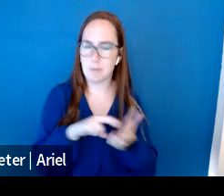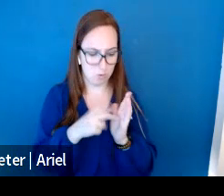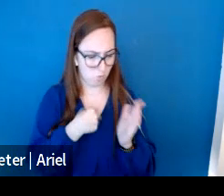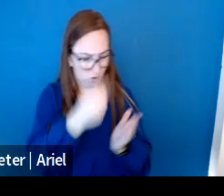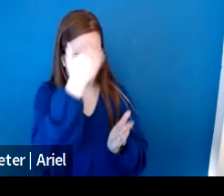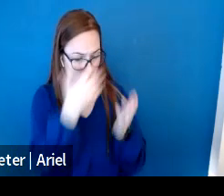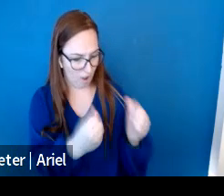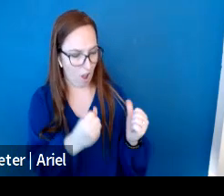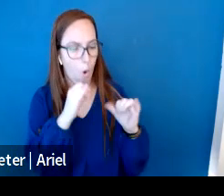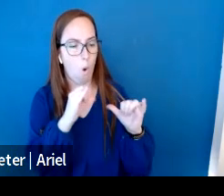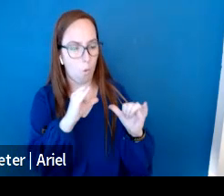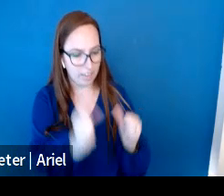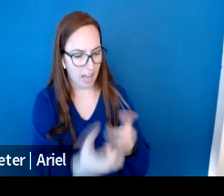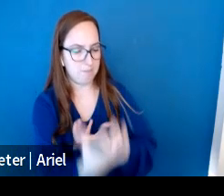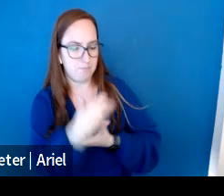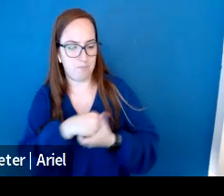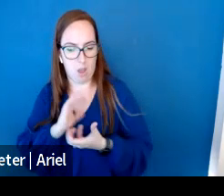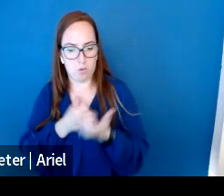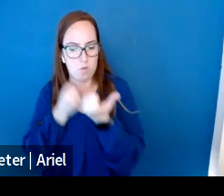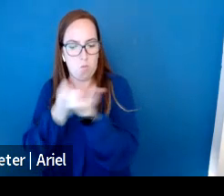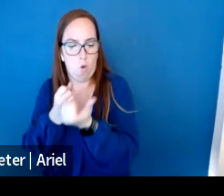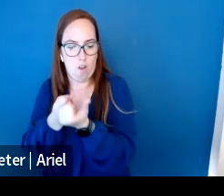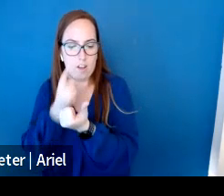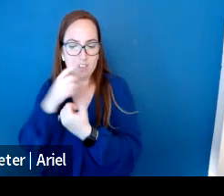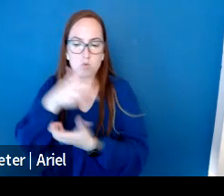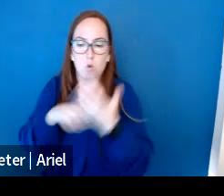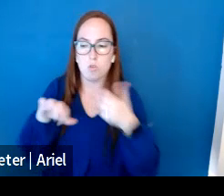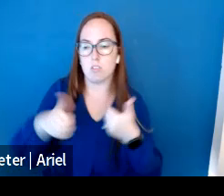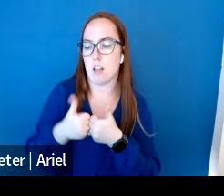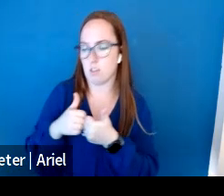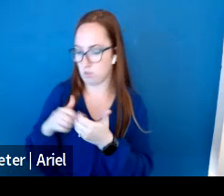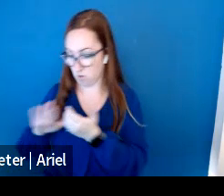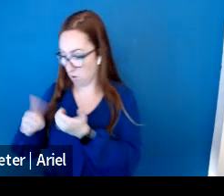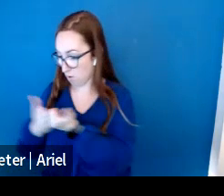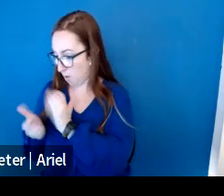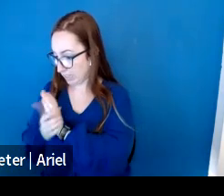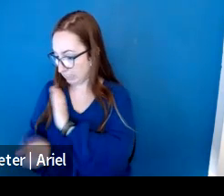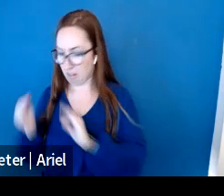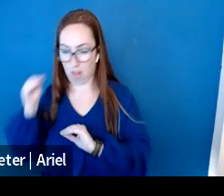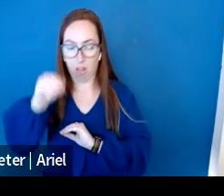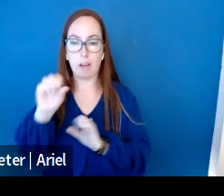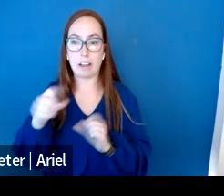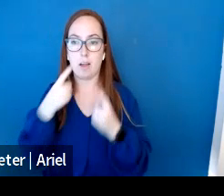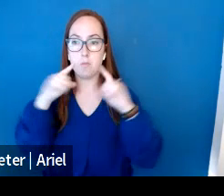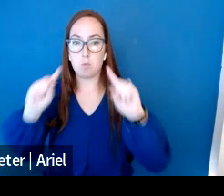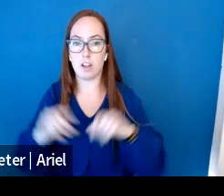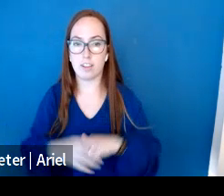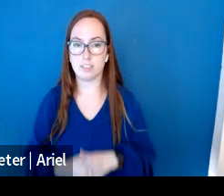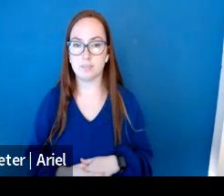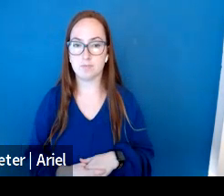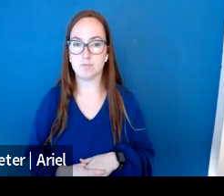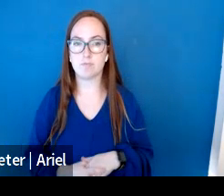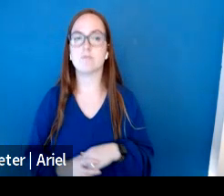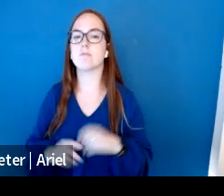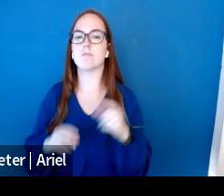address social, emotional, and behavioral challenges. All right. Now, this is an example of